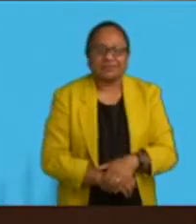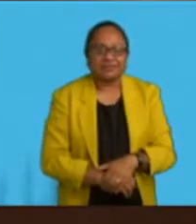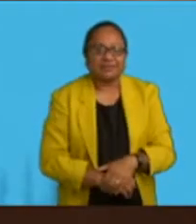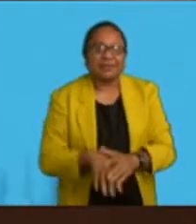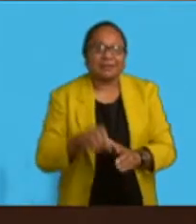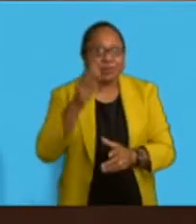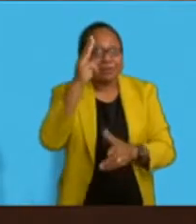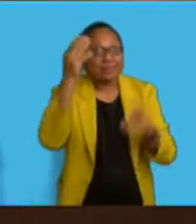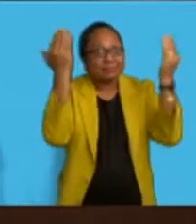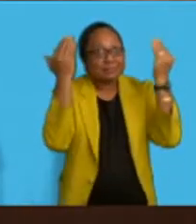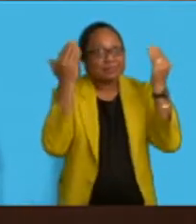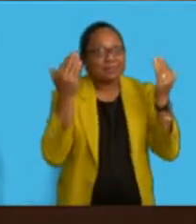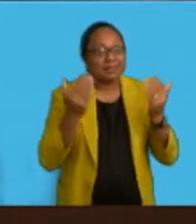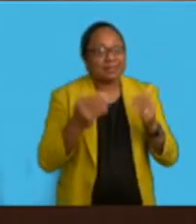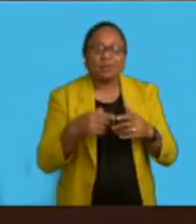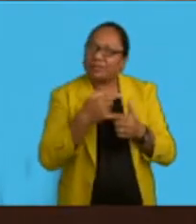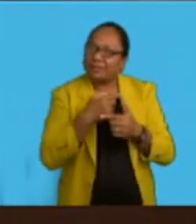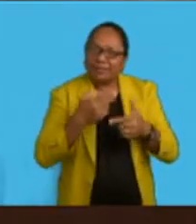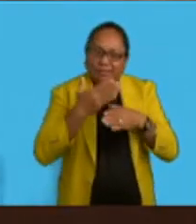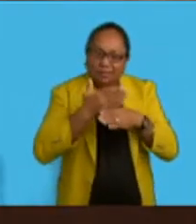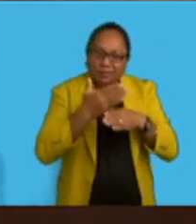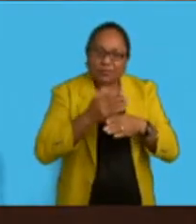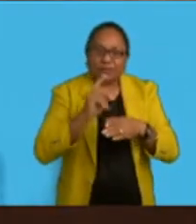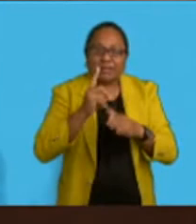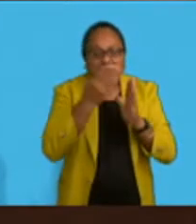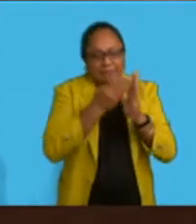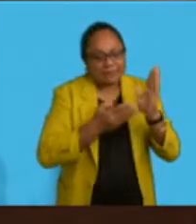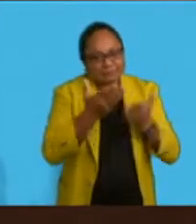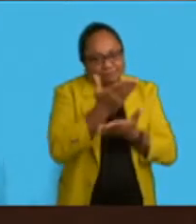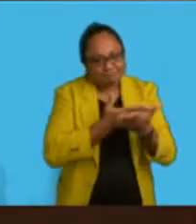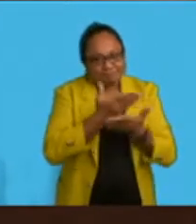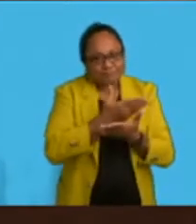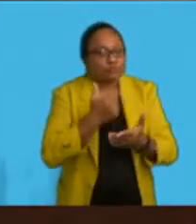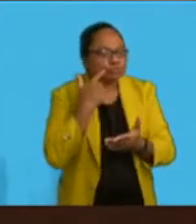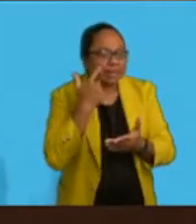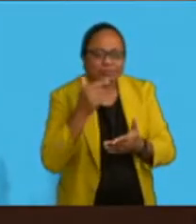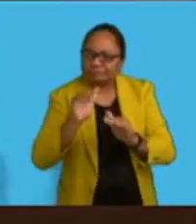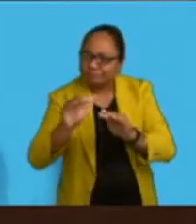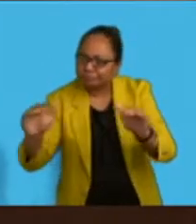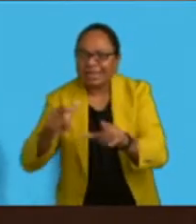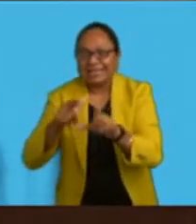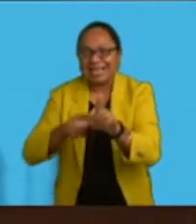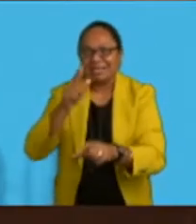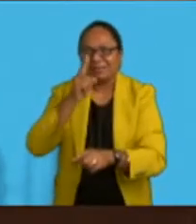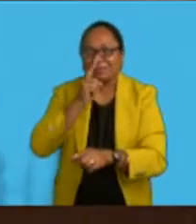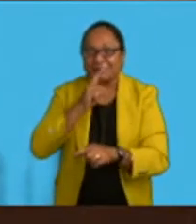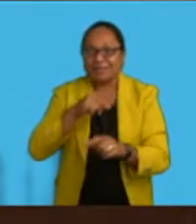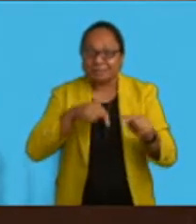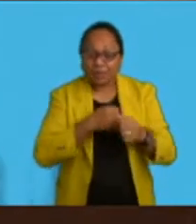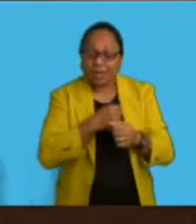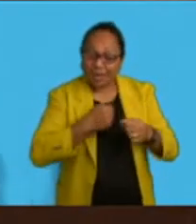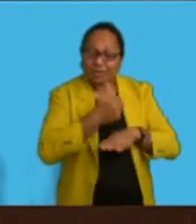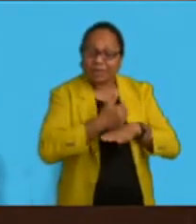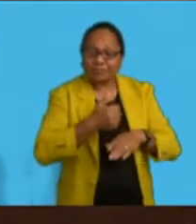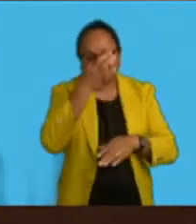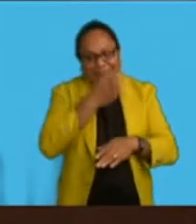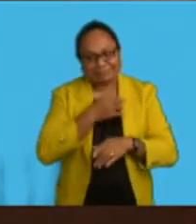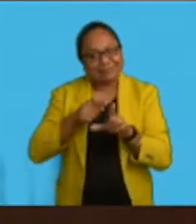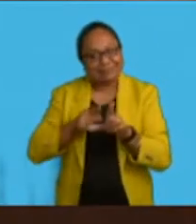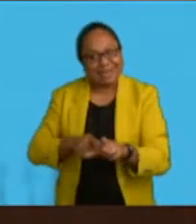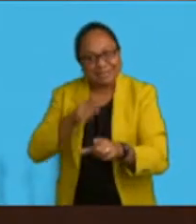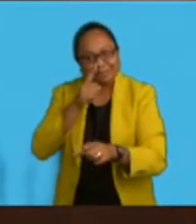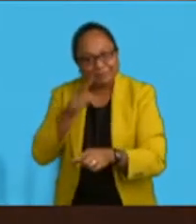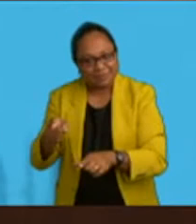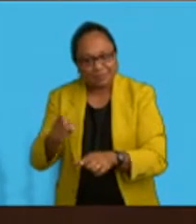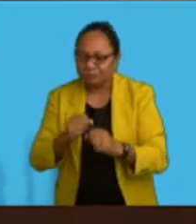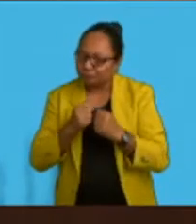Madam Speaker, we have made a special effort in budget consultations to reach out to our young people. This government believes in our youth. We very